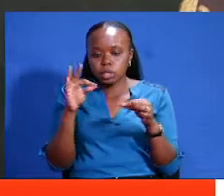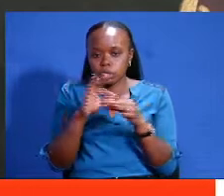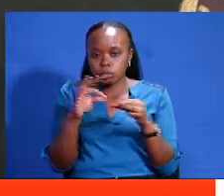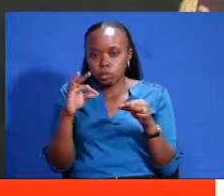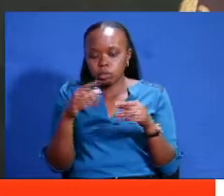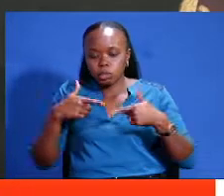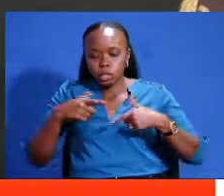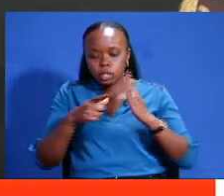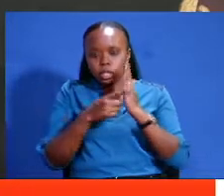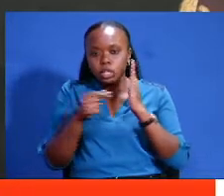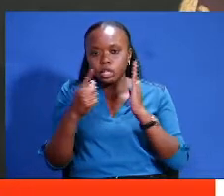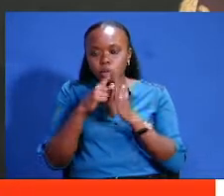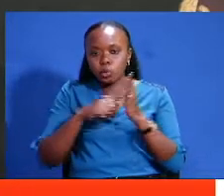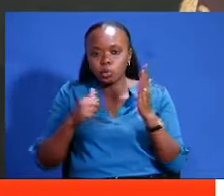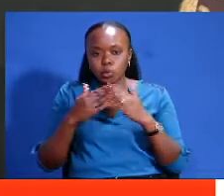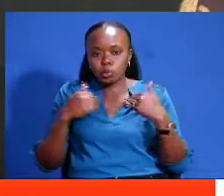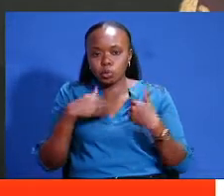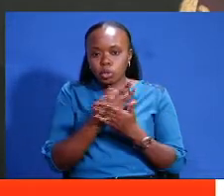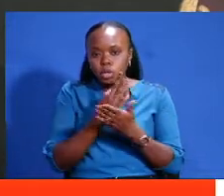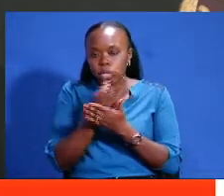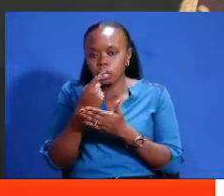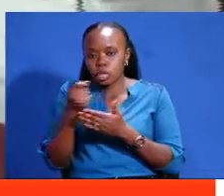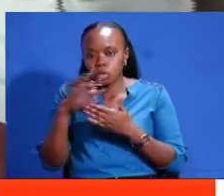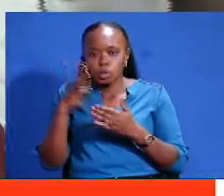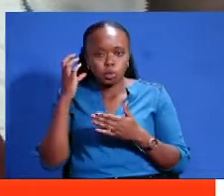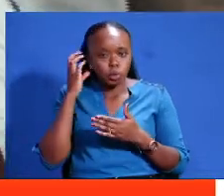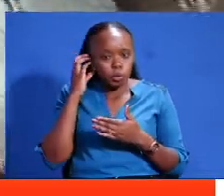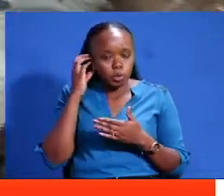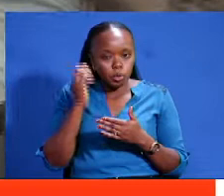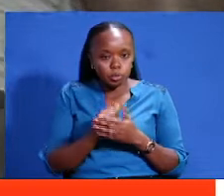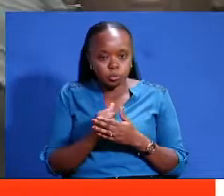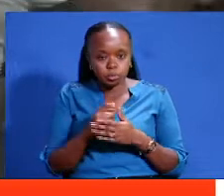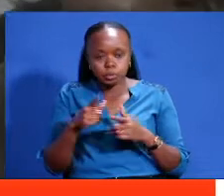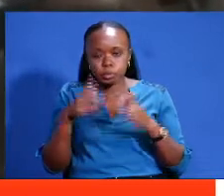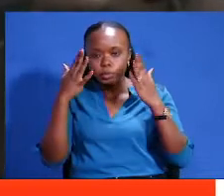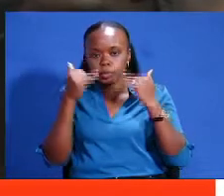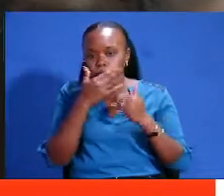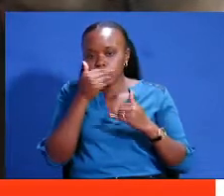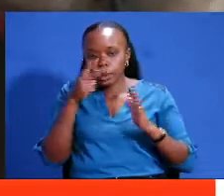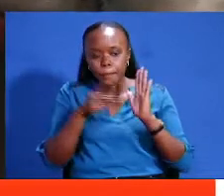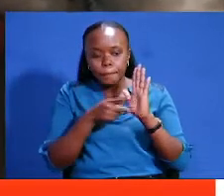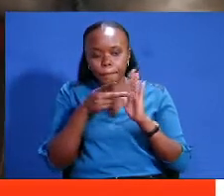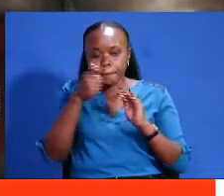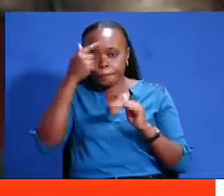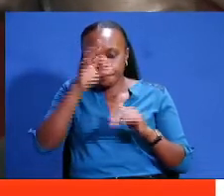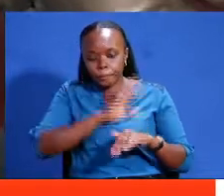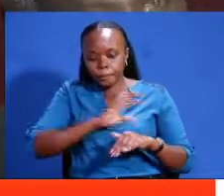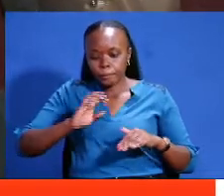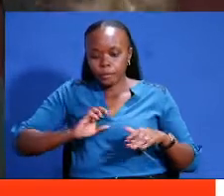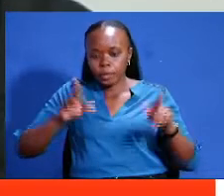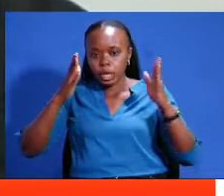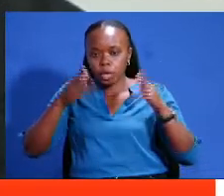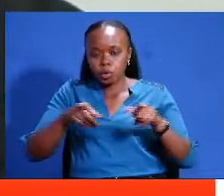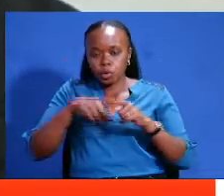interfaith, like what we have in some of our theological colleges. The first is Program for